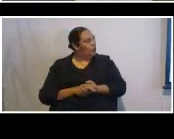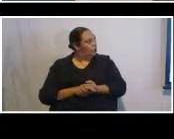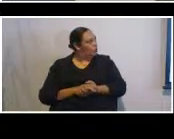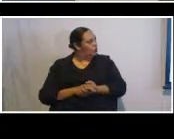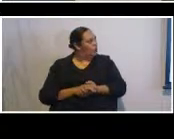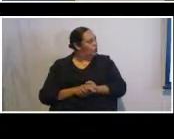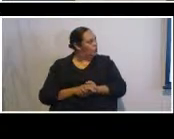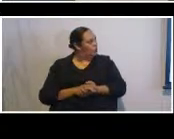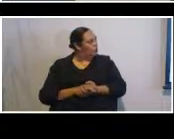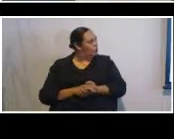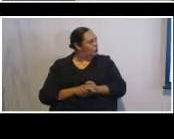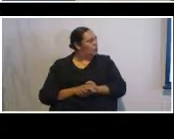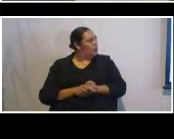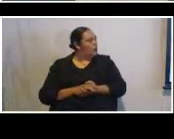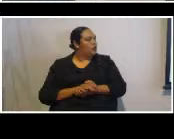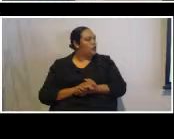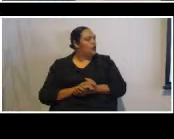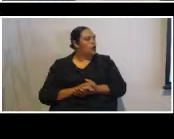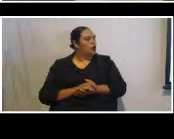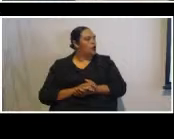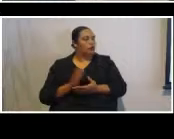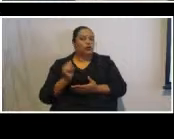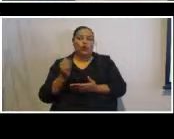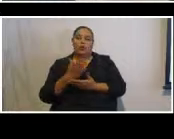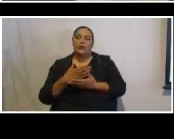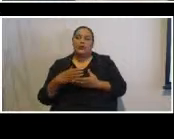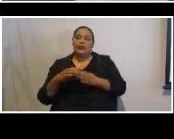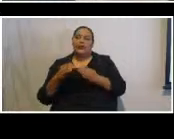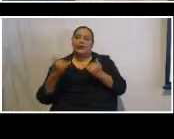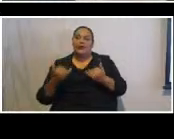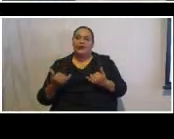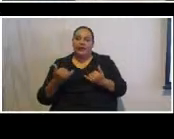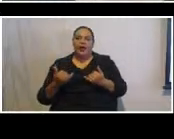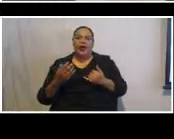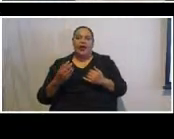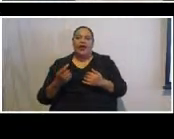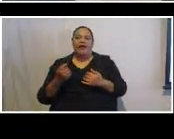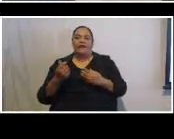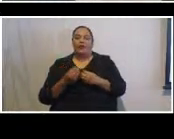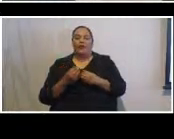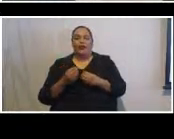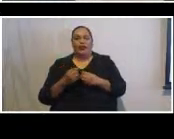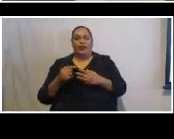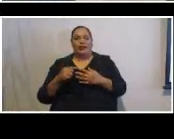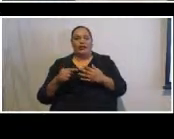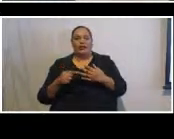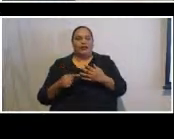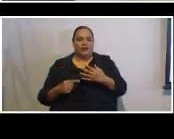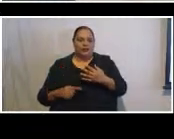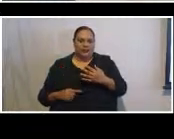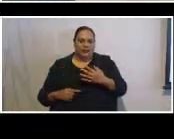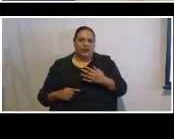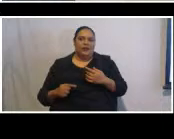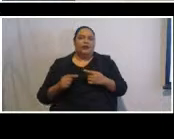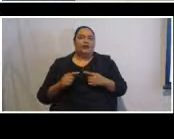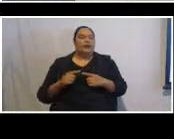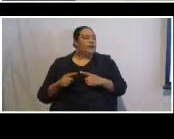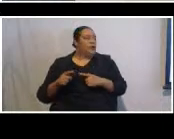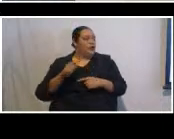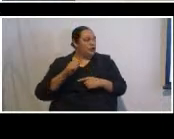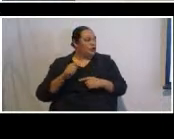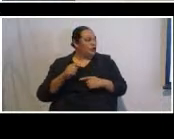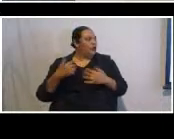So the sector right now is going through quite a few things, and it's really